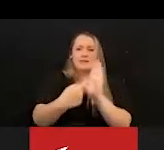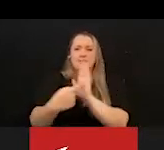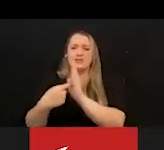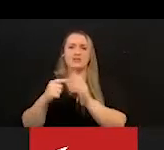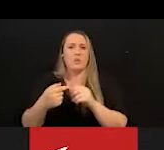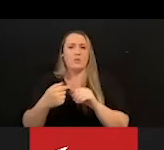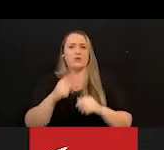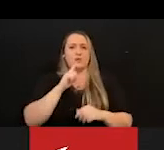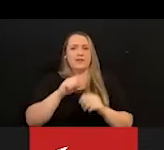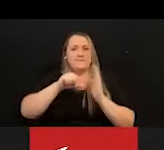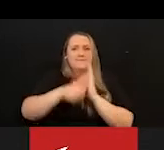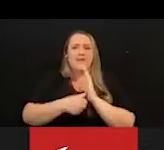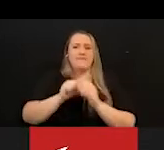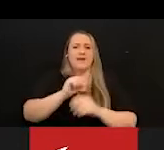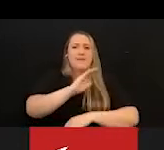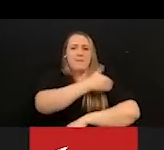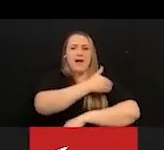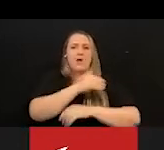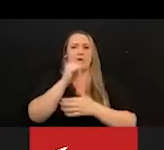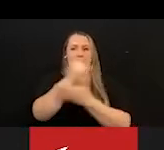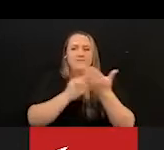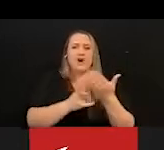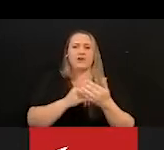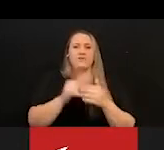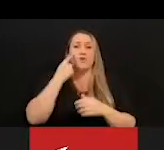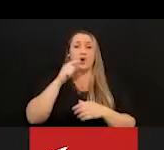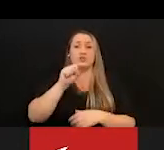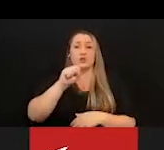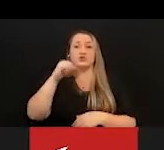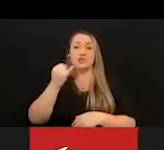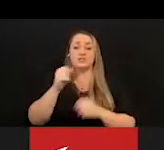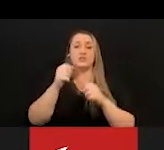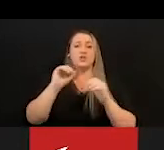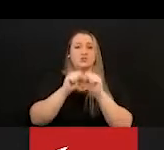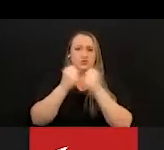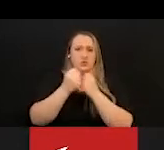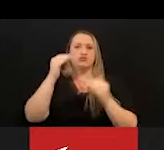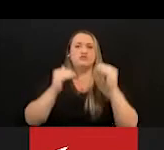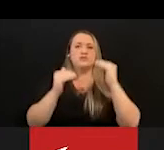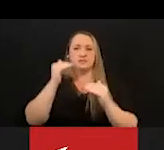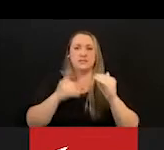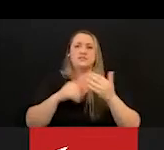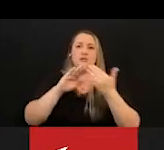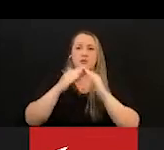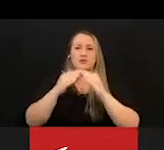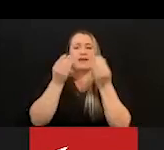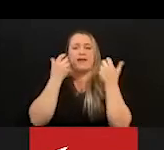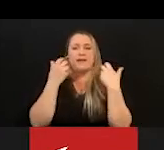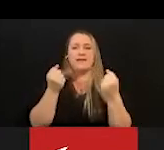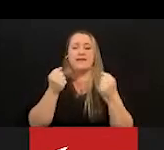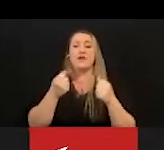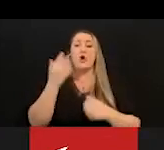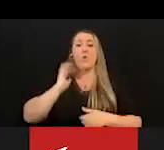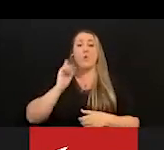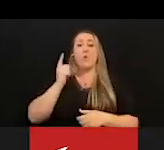to promote social justice, inclusion, and healing. So one of our community partners, Magical Bridge, which is an accessible